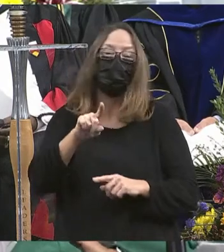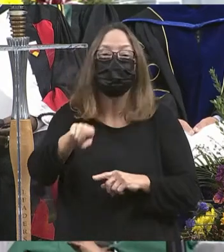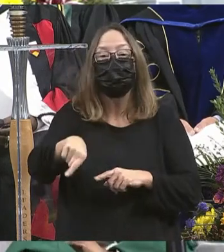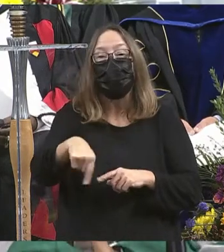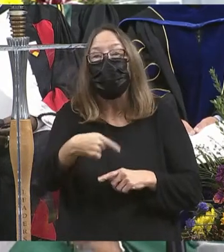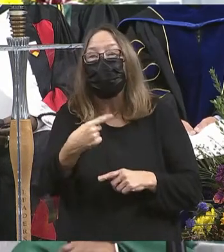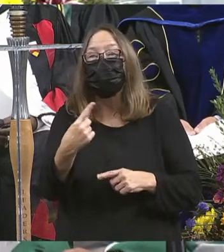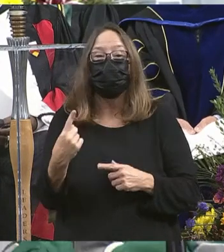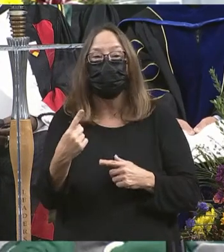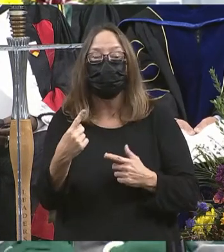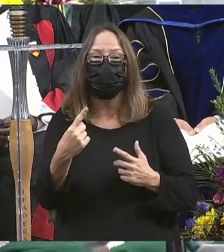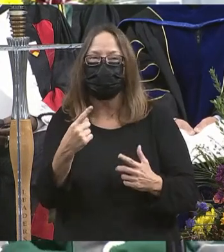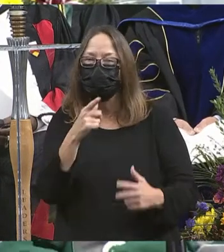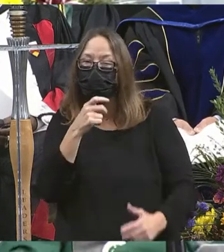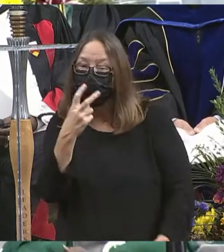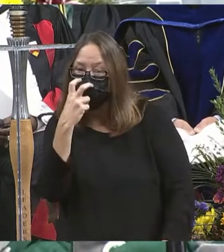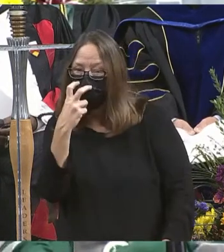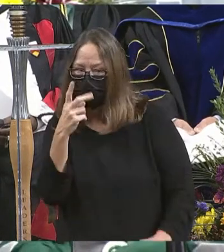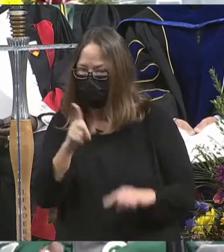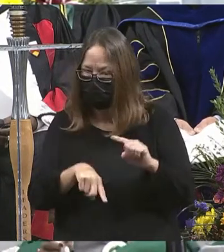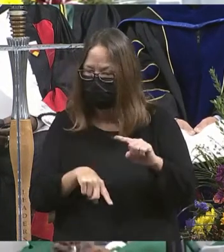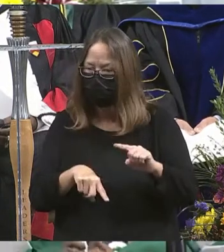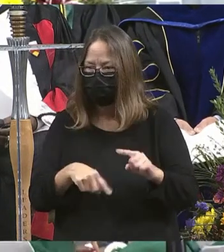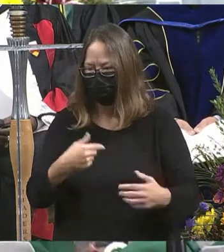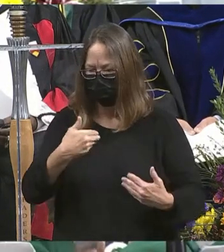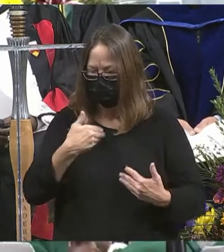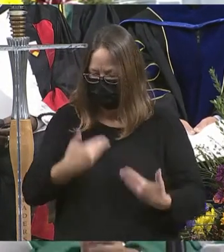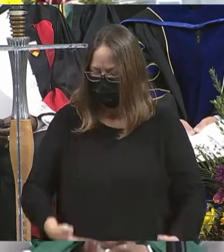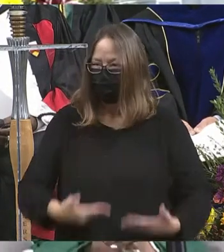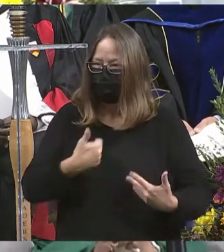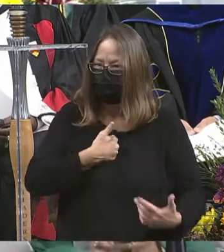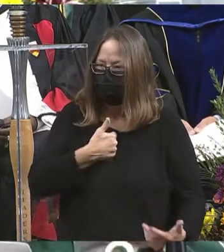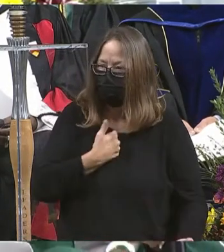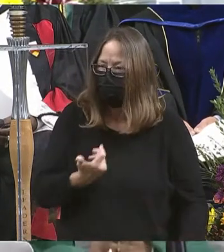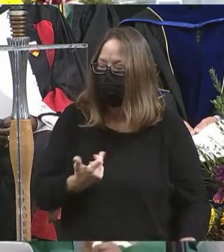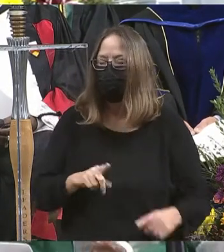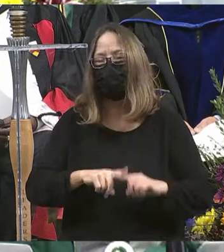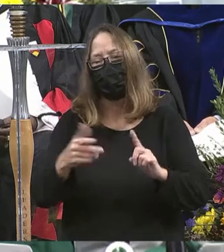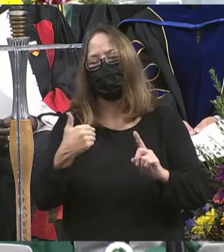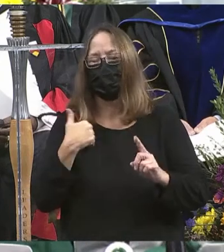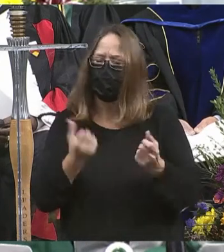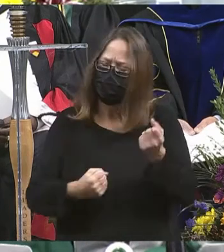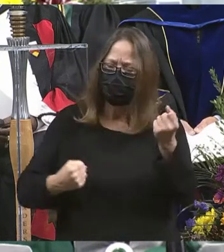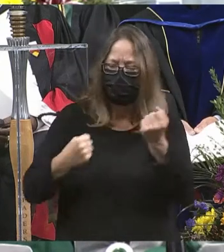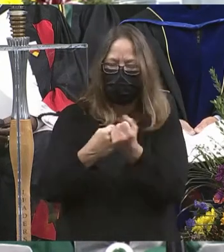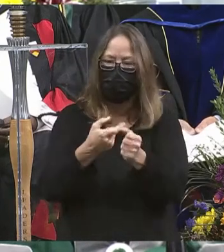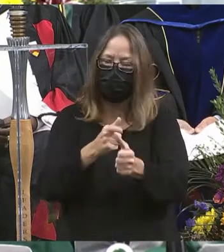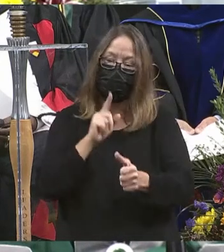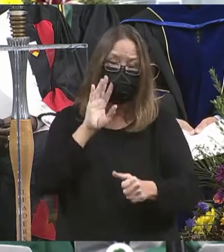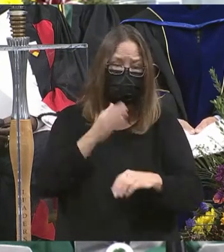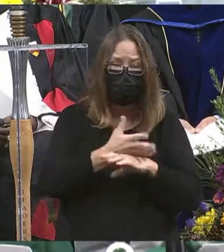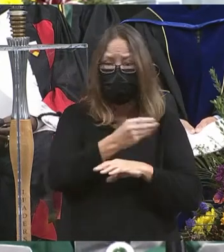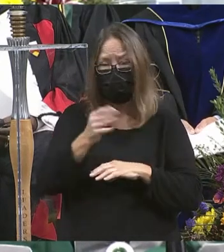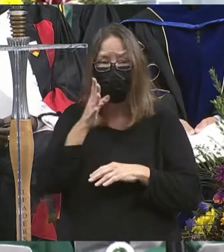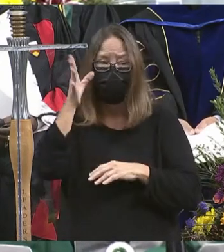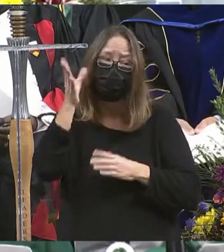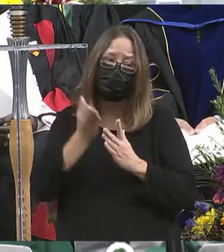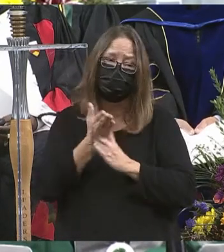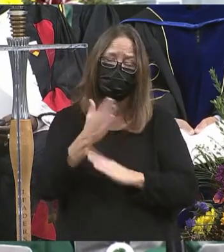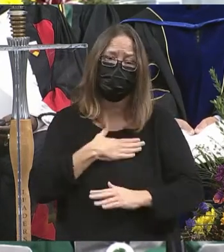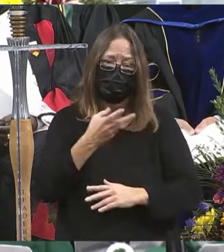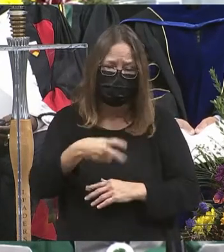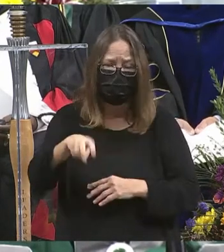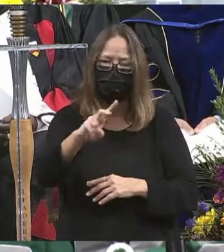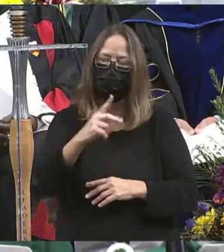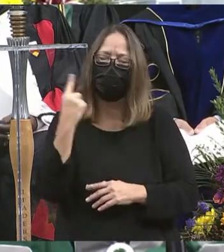this was, or who doubted I could do this was me. I was lucky to have the unwavering support from my daughter and my parents through this journey. I